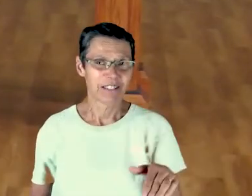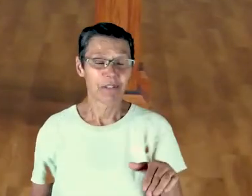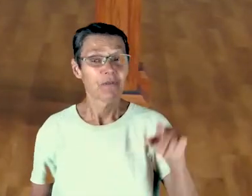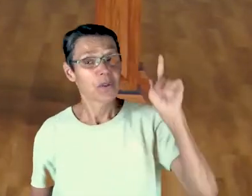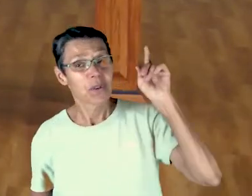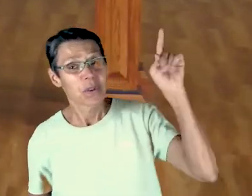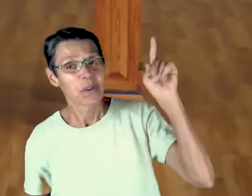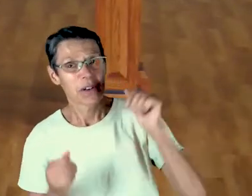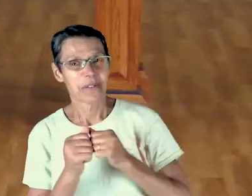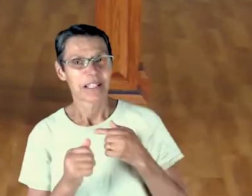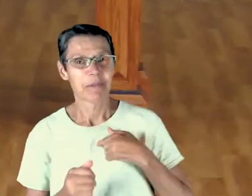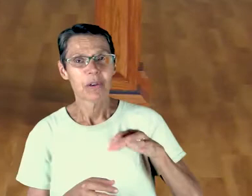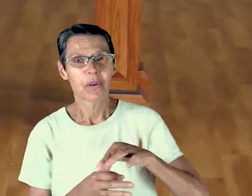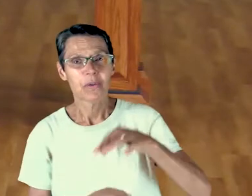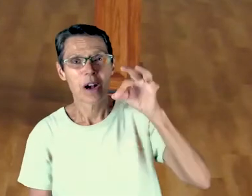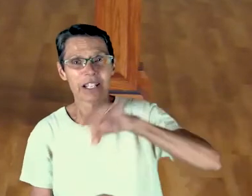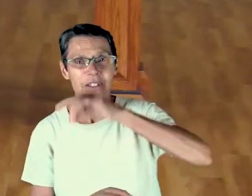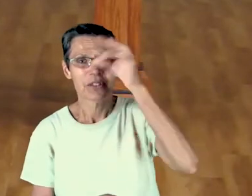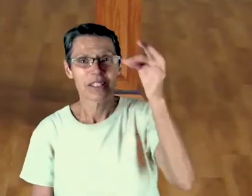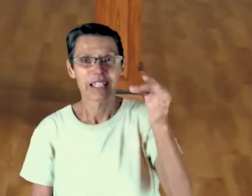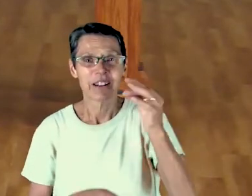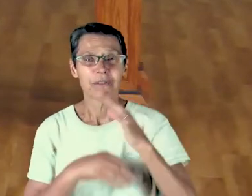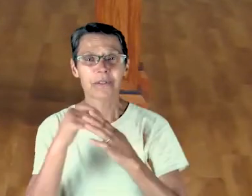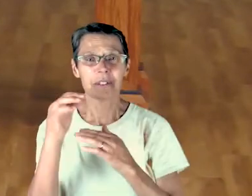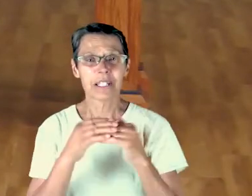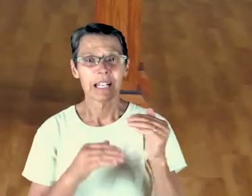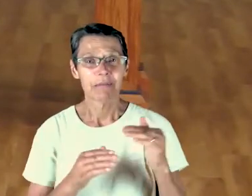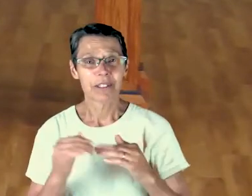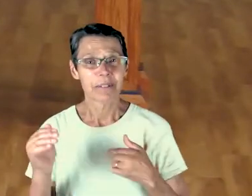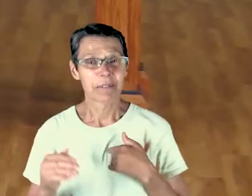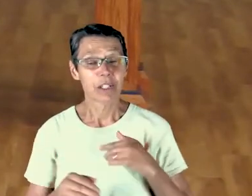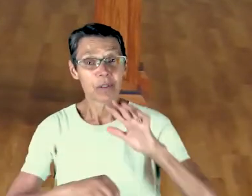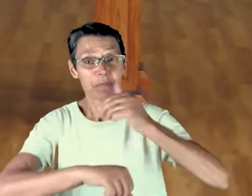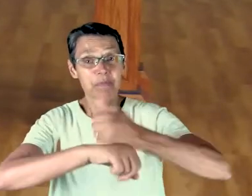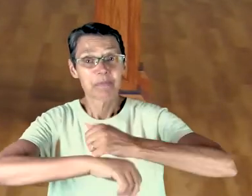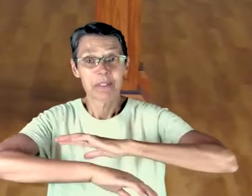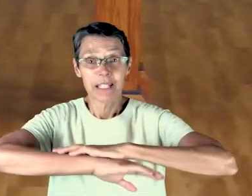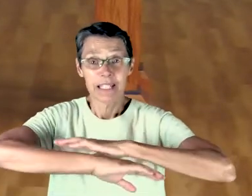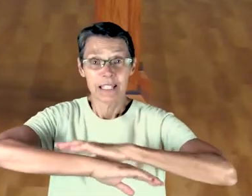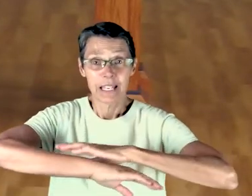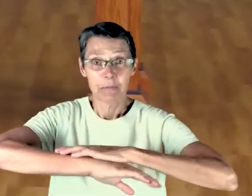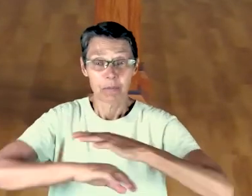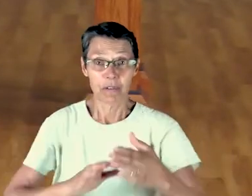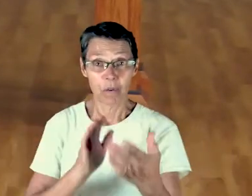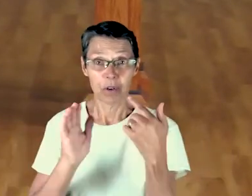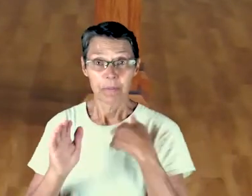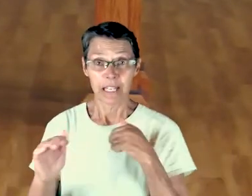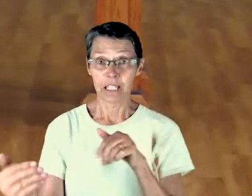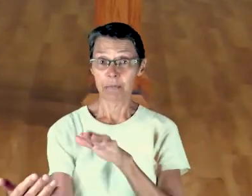staff shall comfort me. Thou preparest a table before me in the presence of mine enemies. Wait, what?